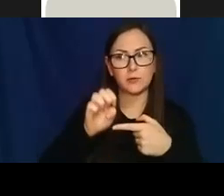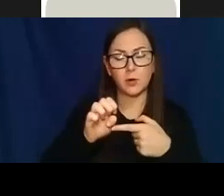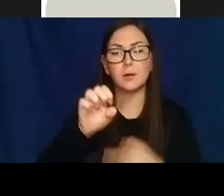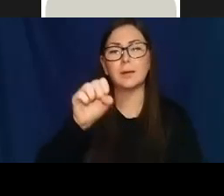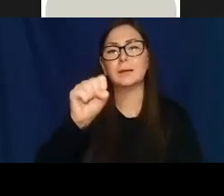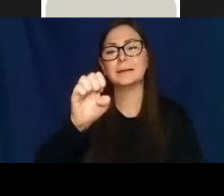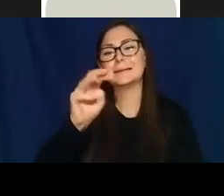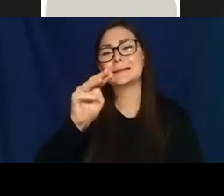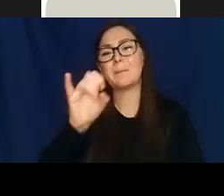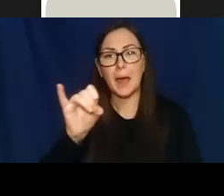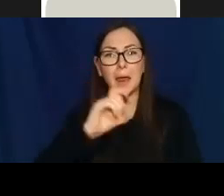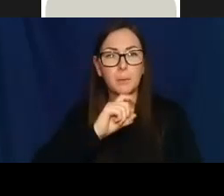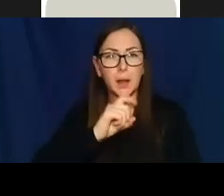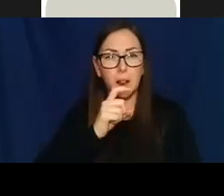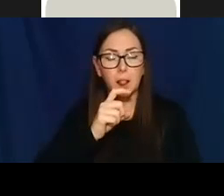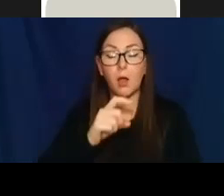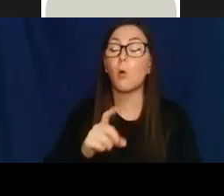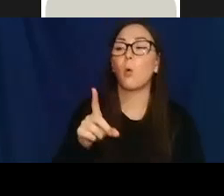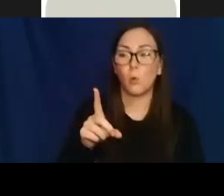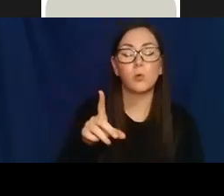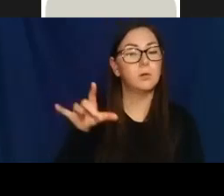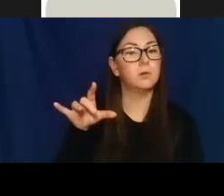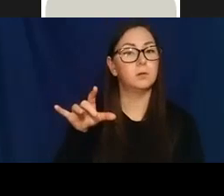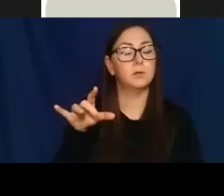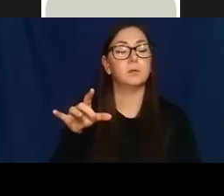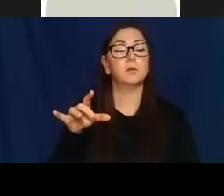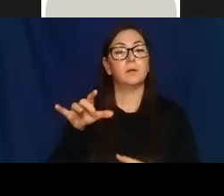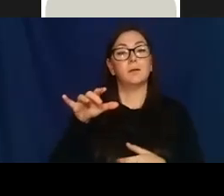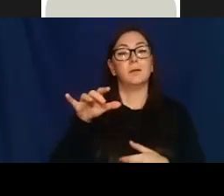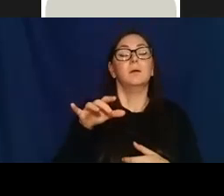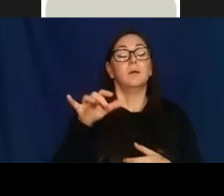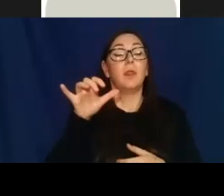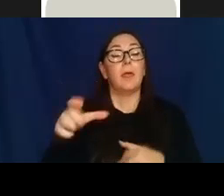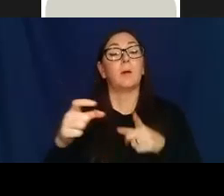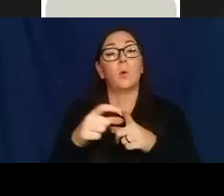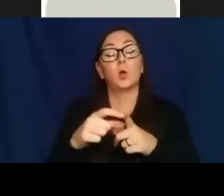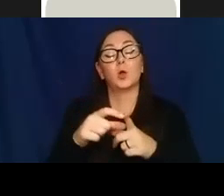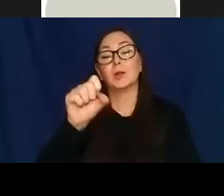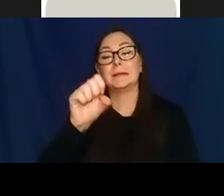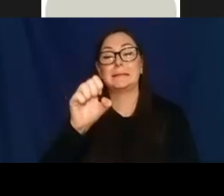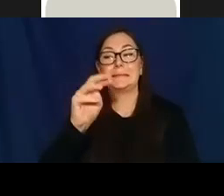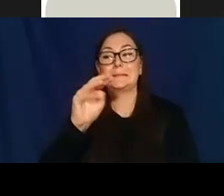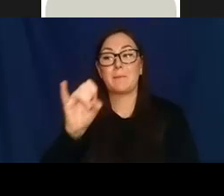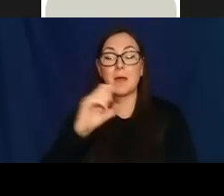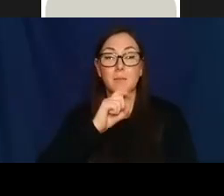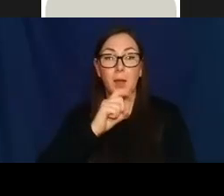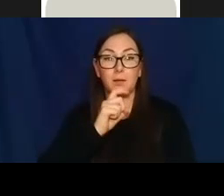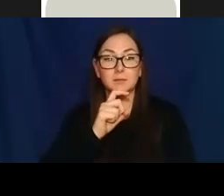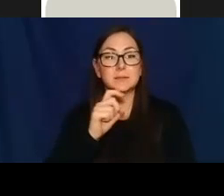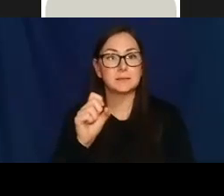Because they're semimetals, they have the property of behaving like both metals and